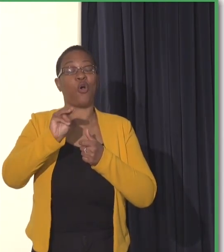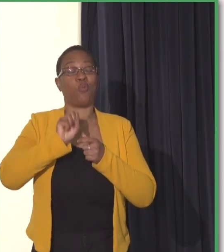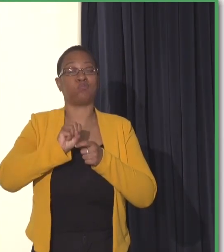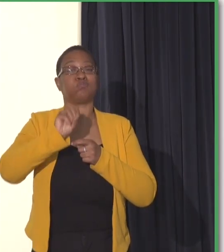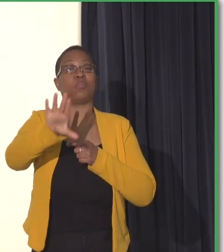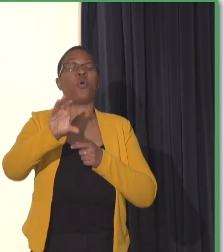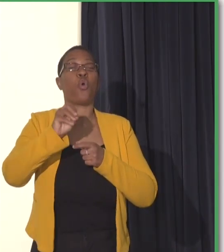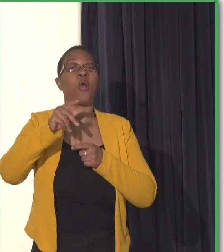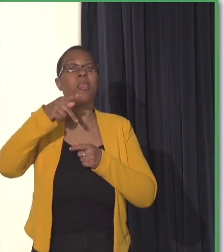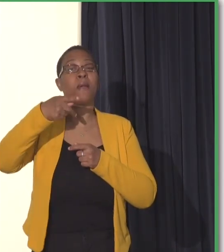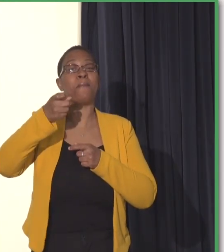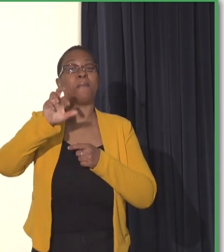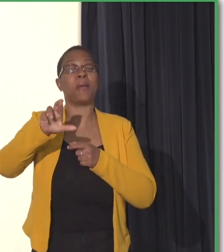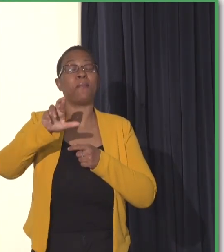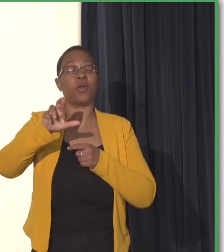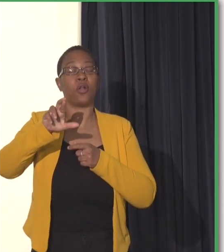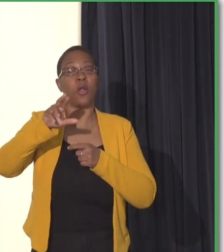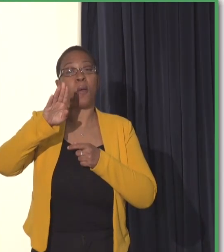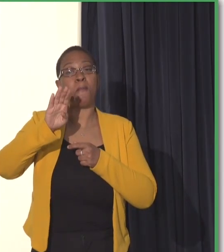ball that impact the body.